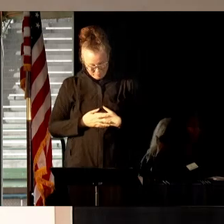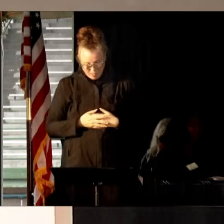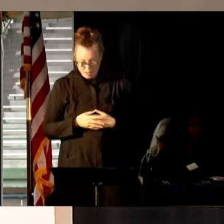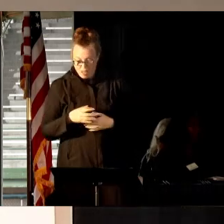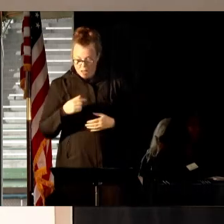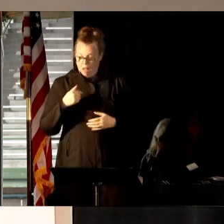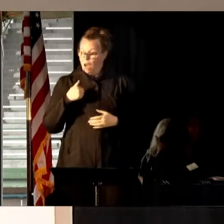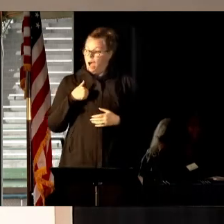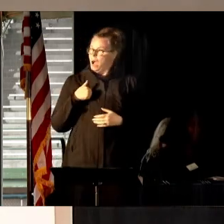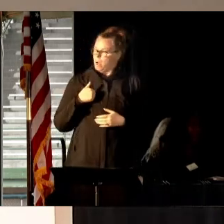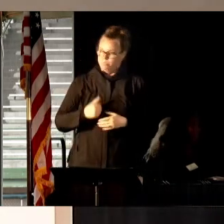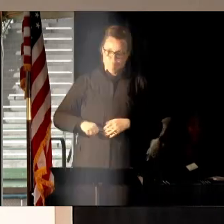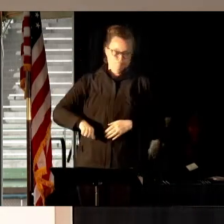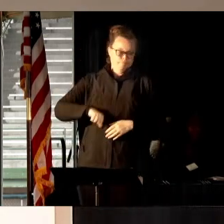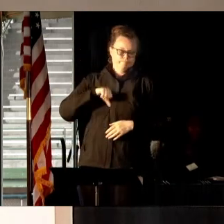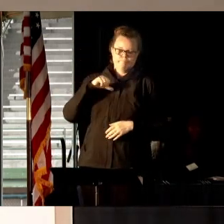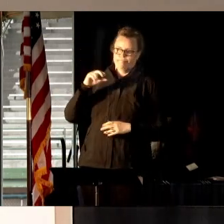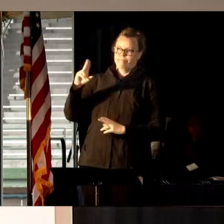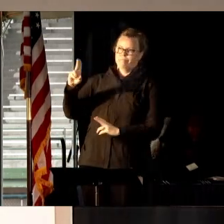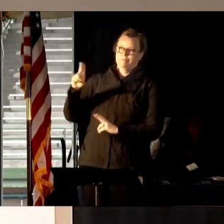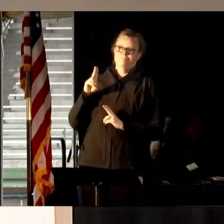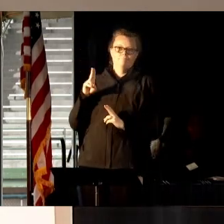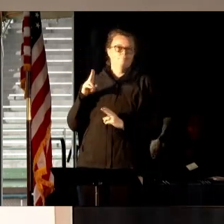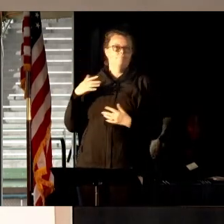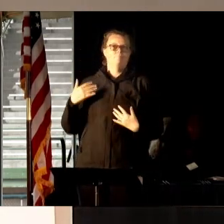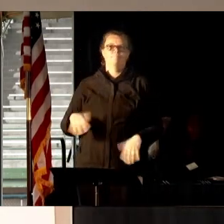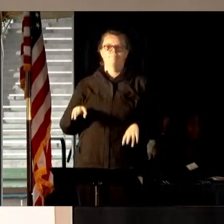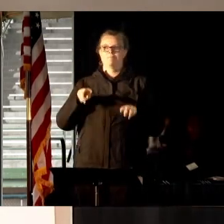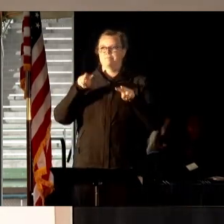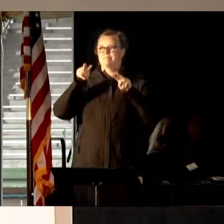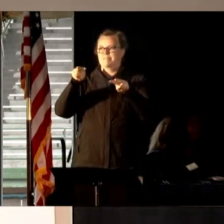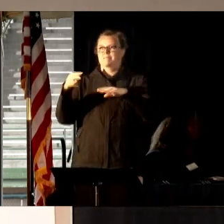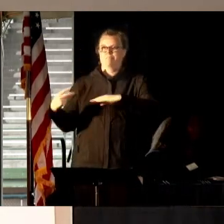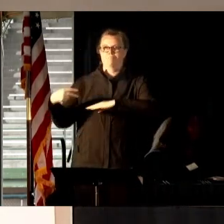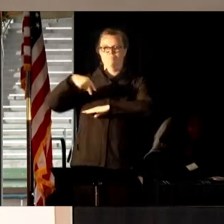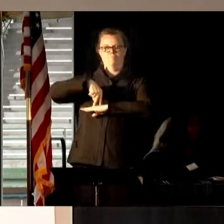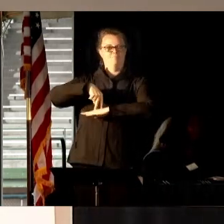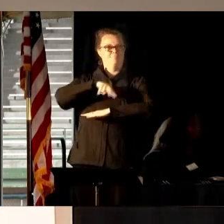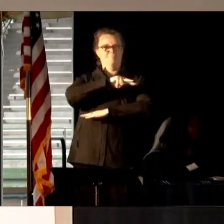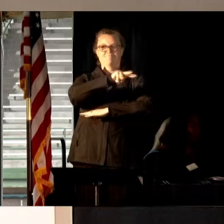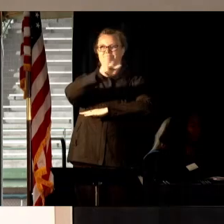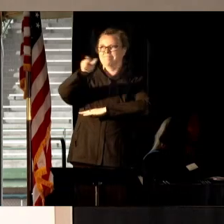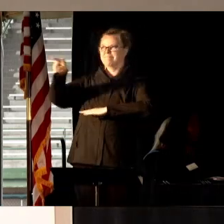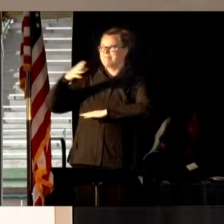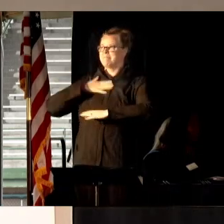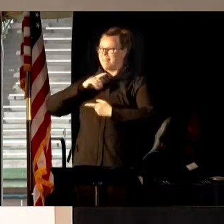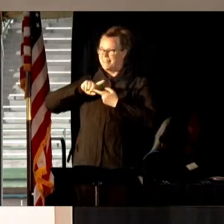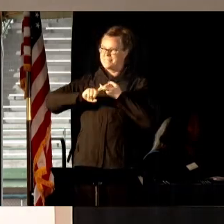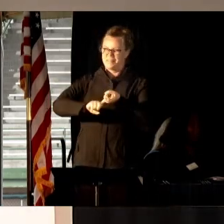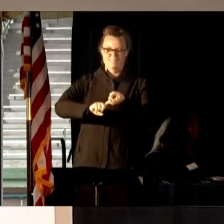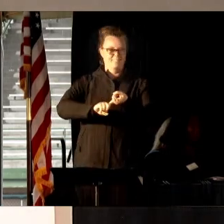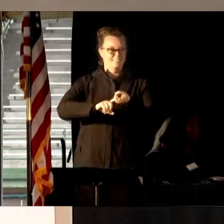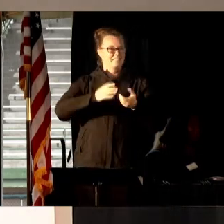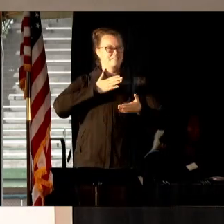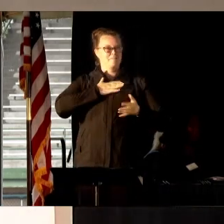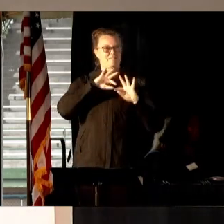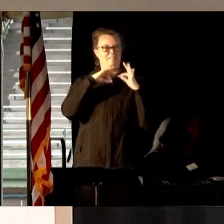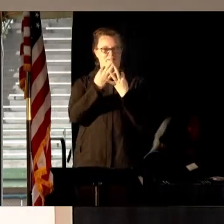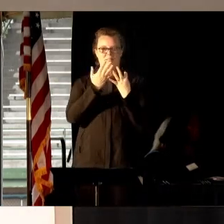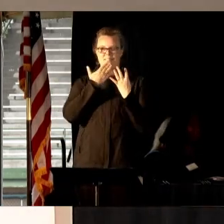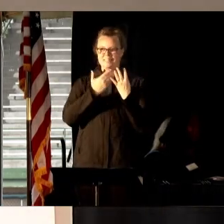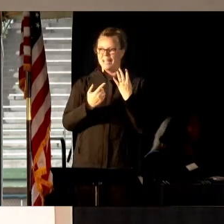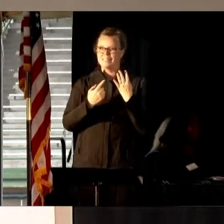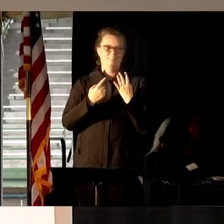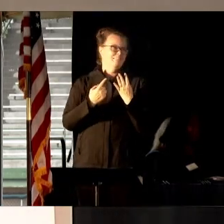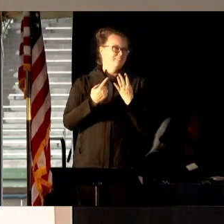am beyond honored to be standing before you today, looking at my friends and my family, and getting to say, congratulations,